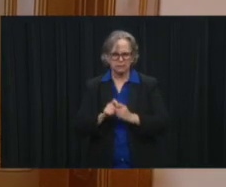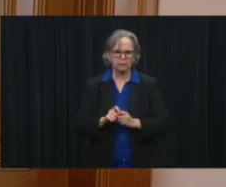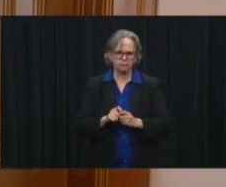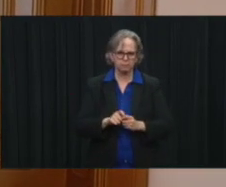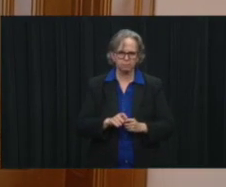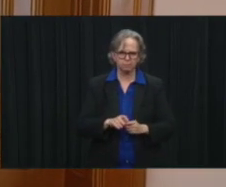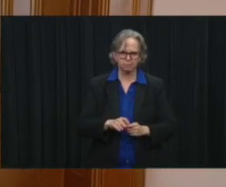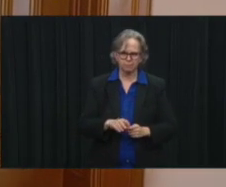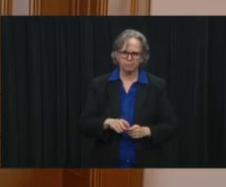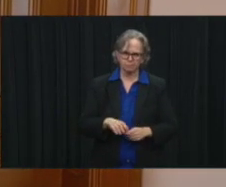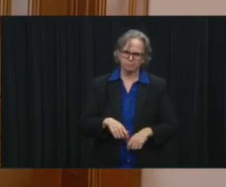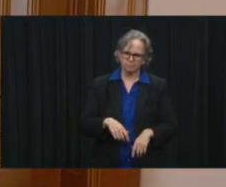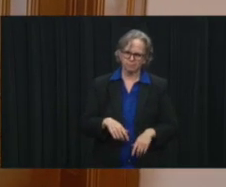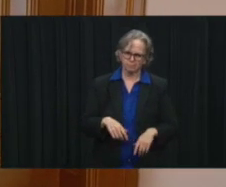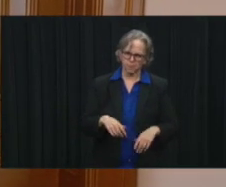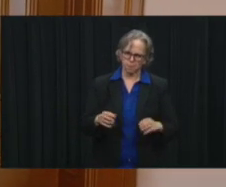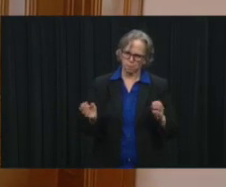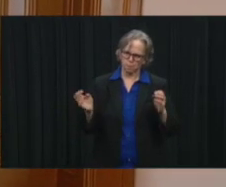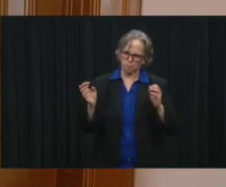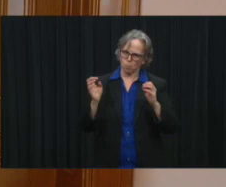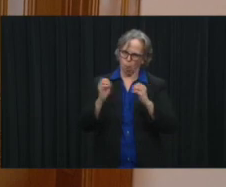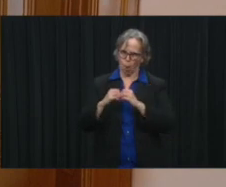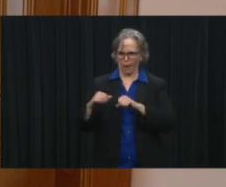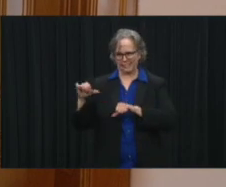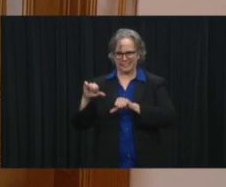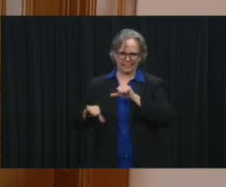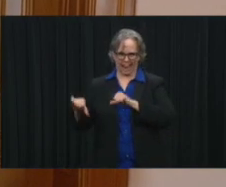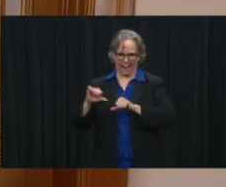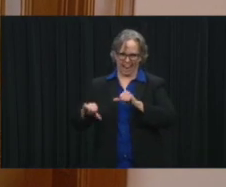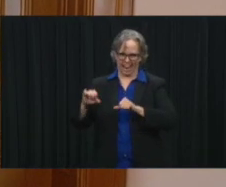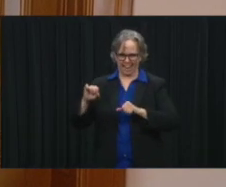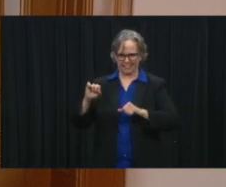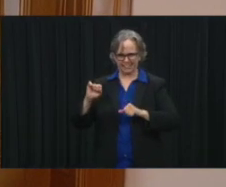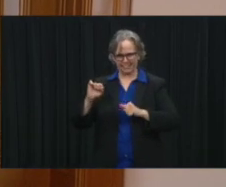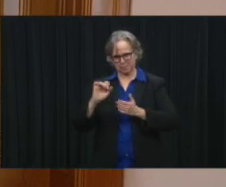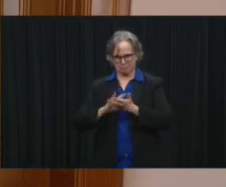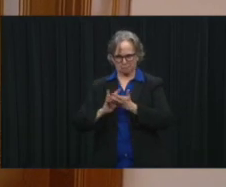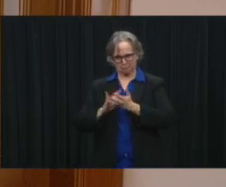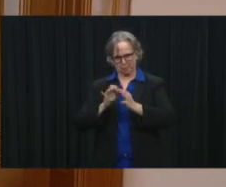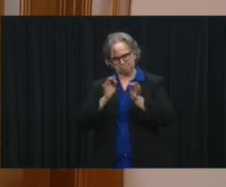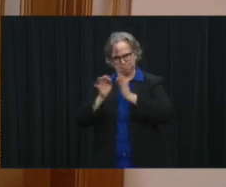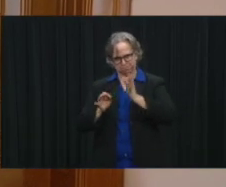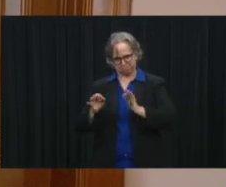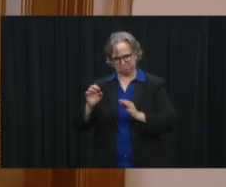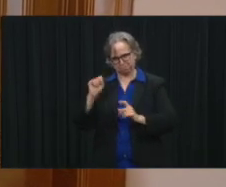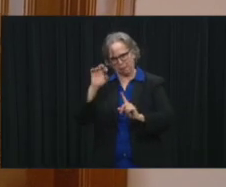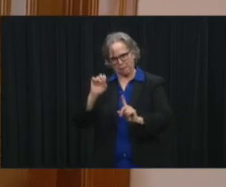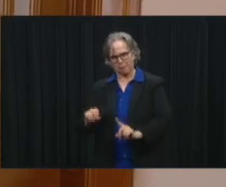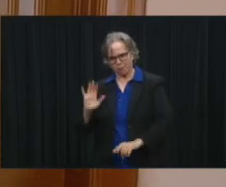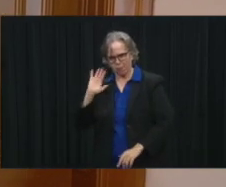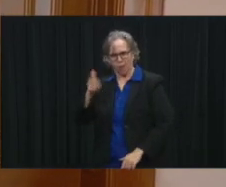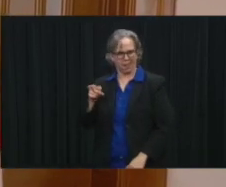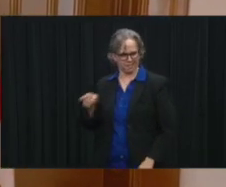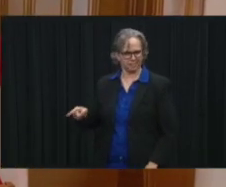much more scientific and medical perspective on what we have in store for us in Ohio.